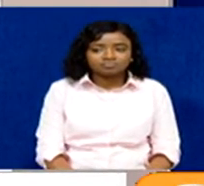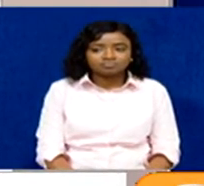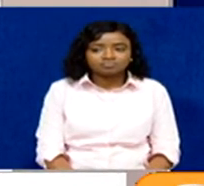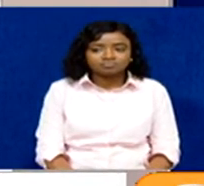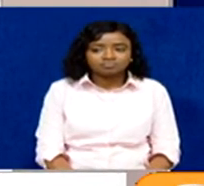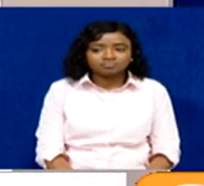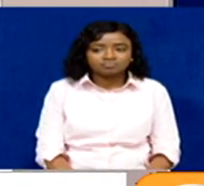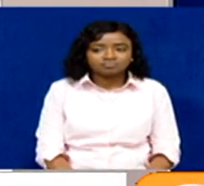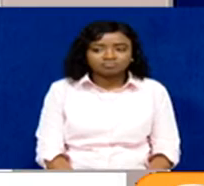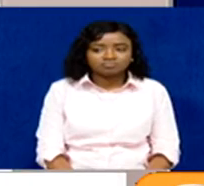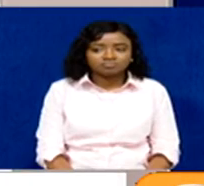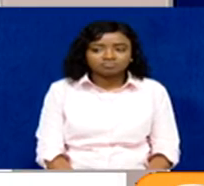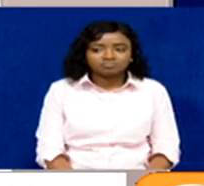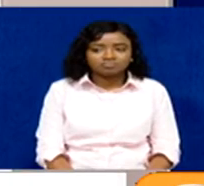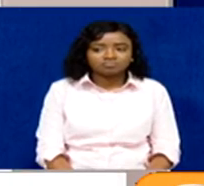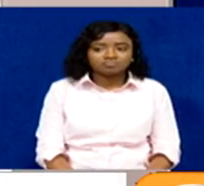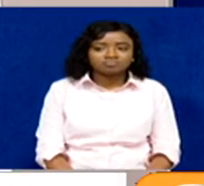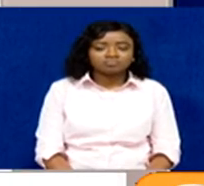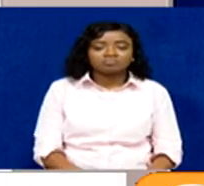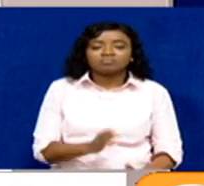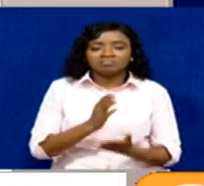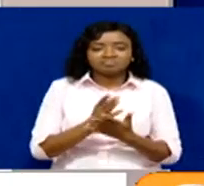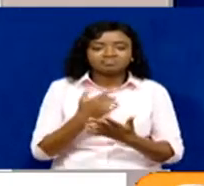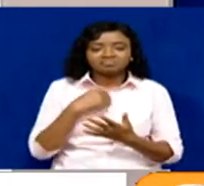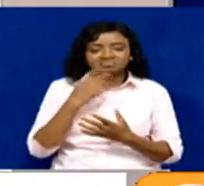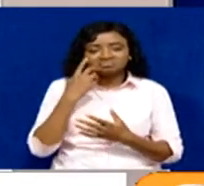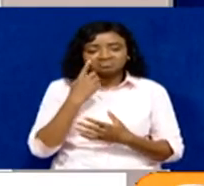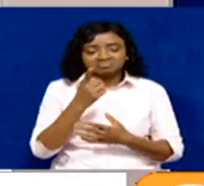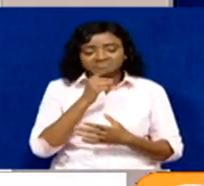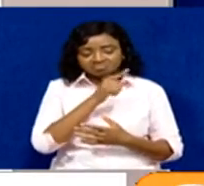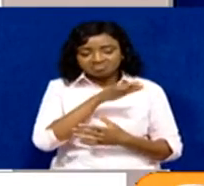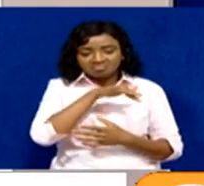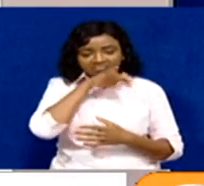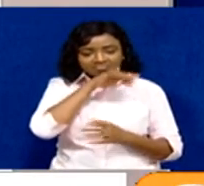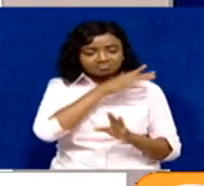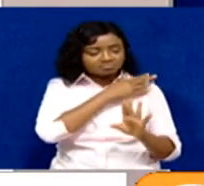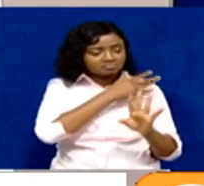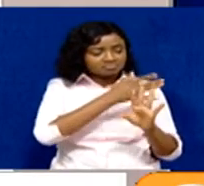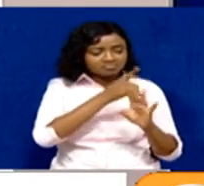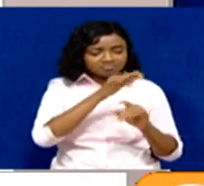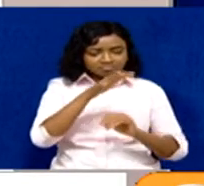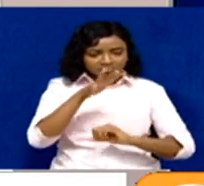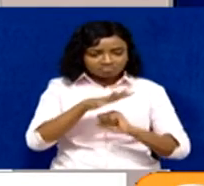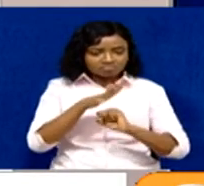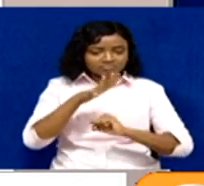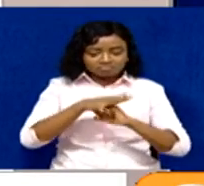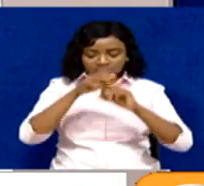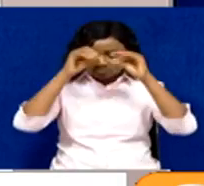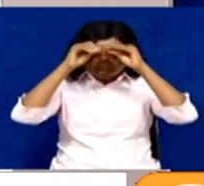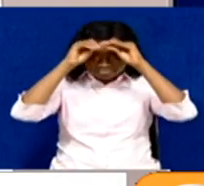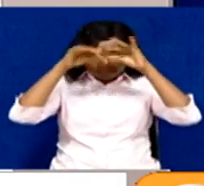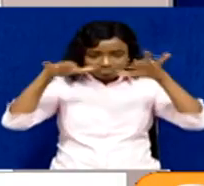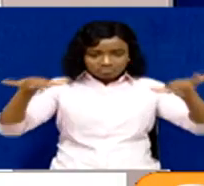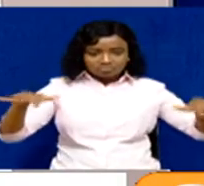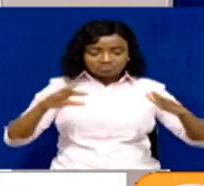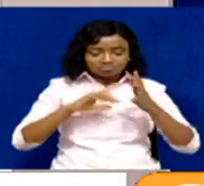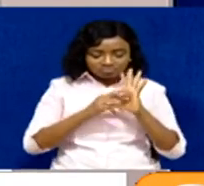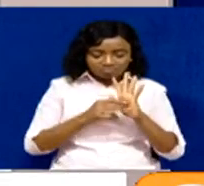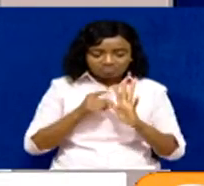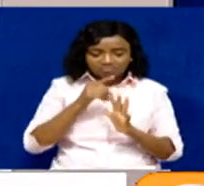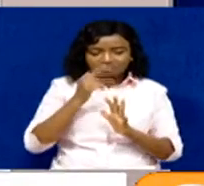But he has that history, and yeah, and the support for devolution. Those were important